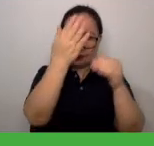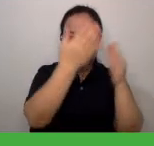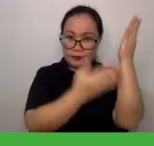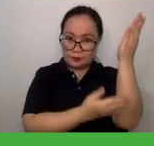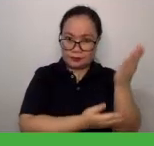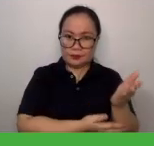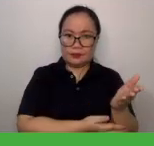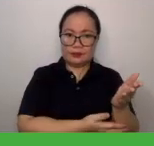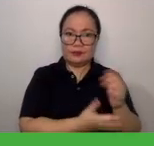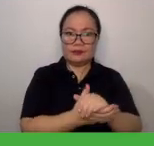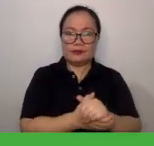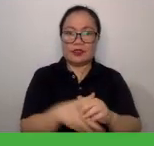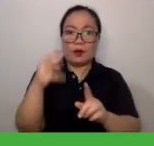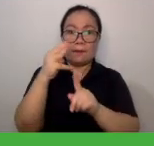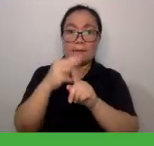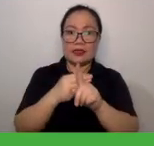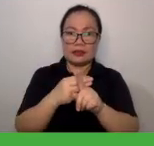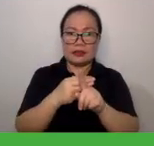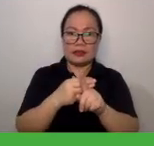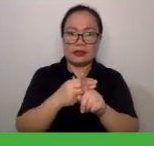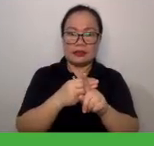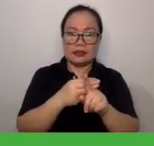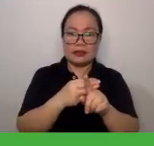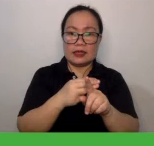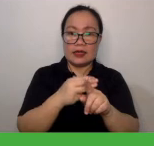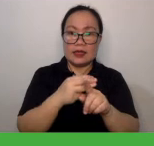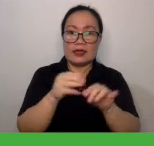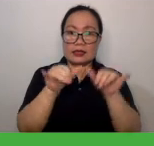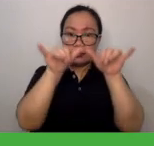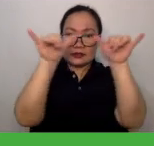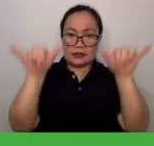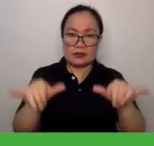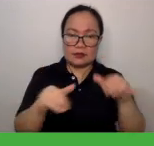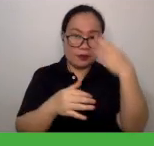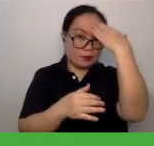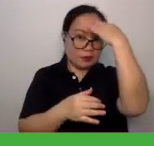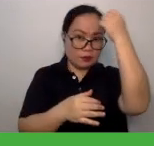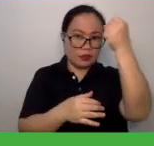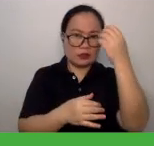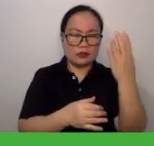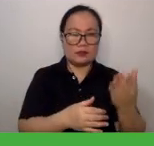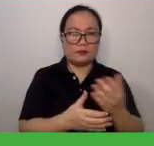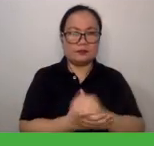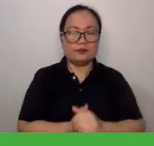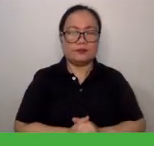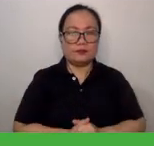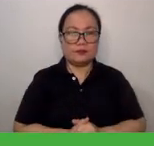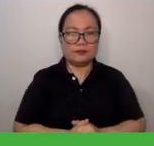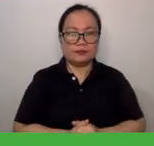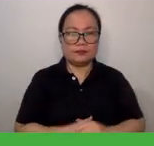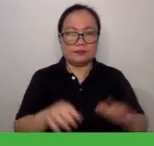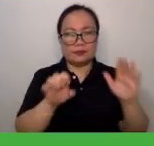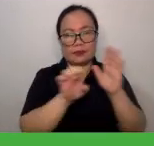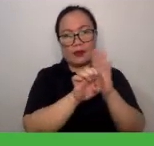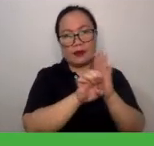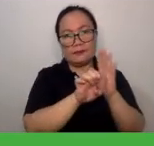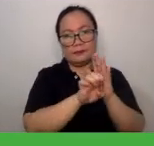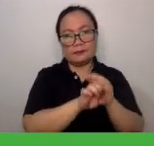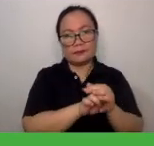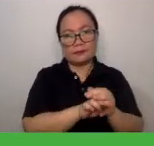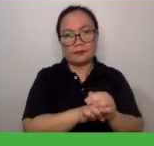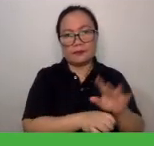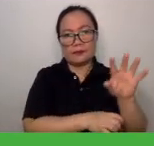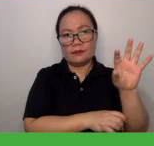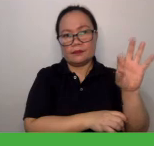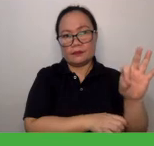these values into metric system. Okay, so dapat memorize natin ito. Okay, let's have example. So, I have